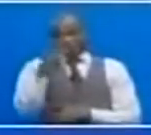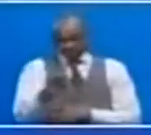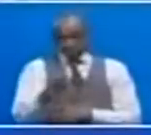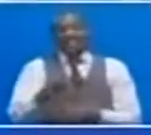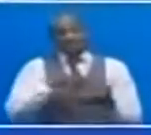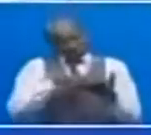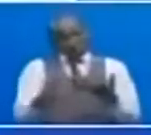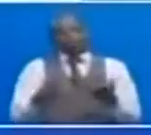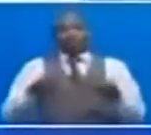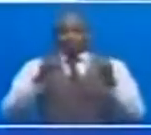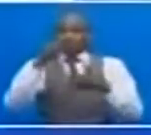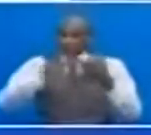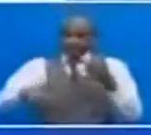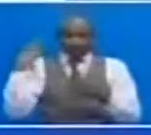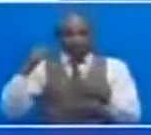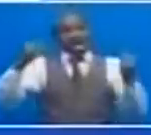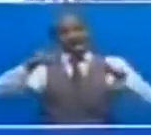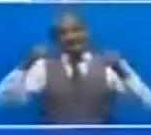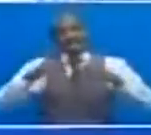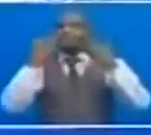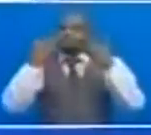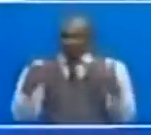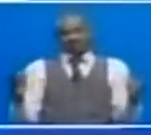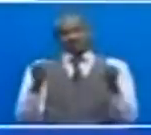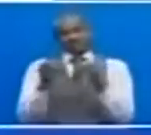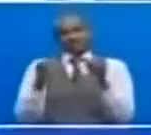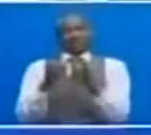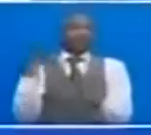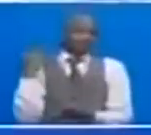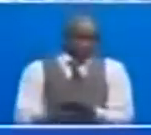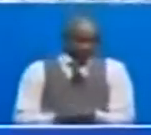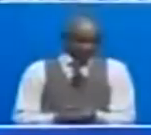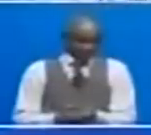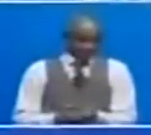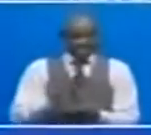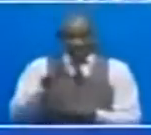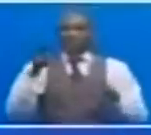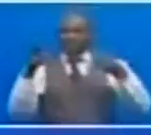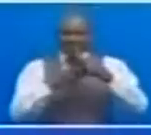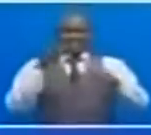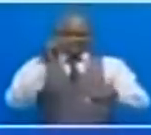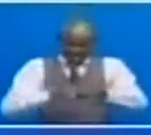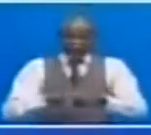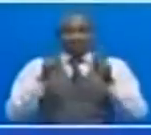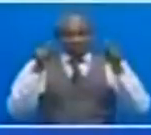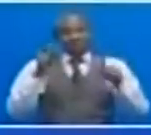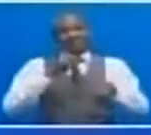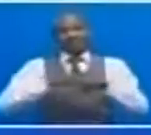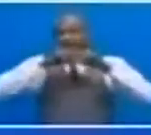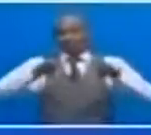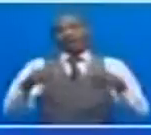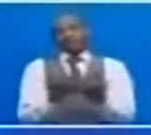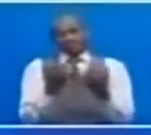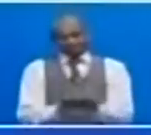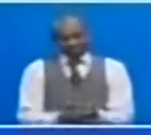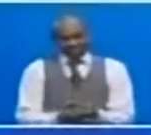failure to implement what they say was agreed in a series of meetings. This is the seventh strike since devolution. And